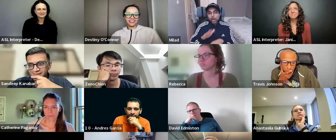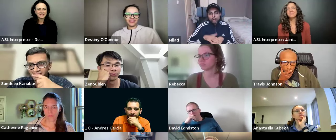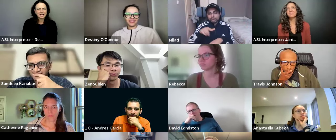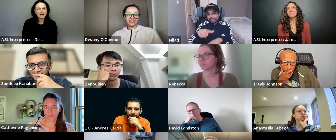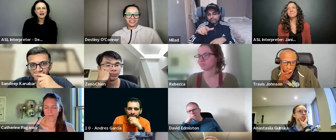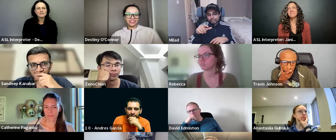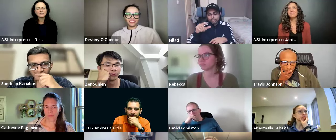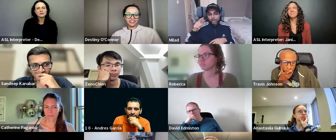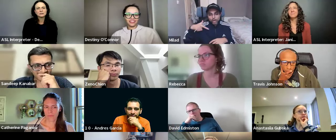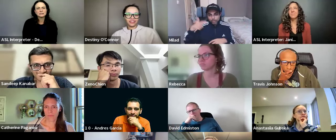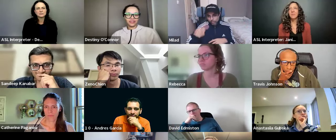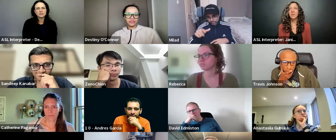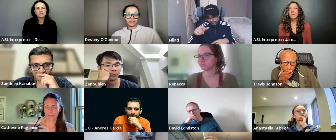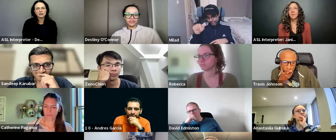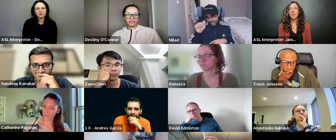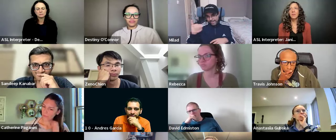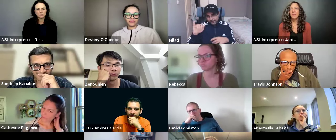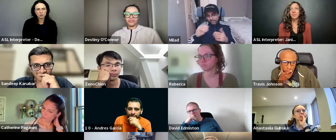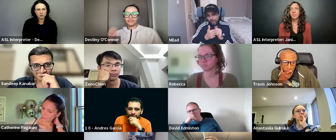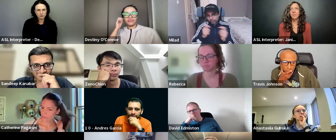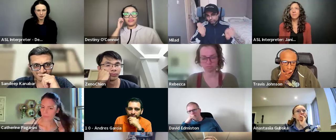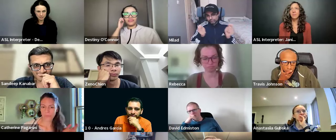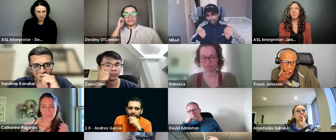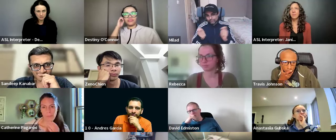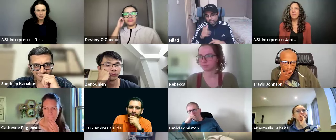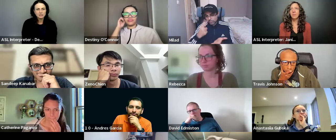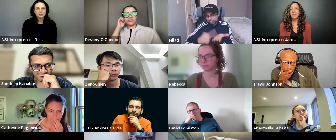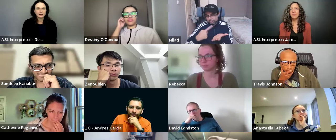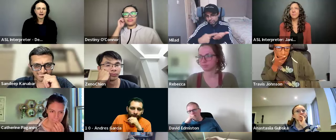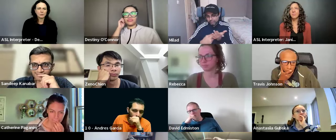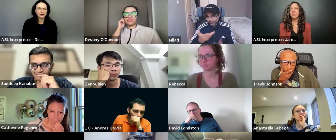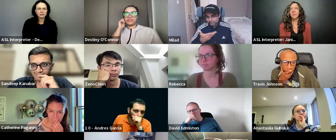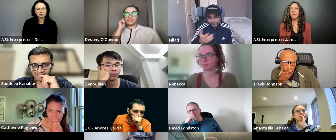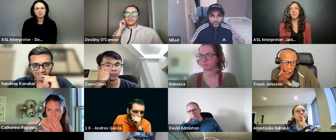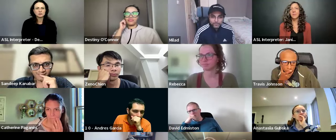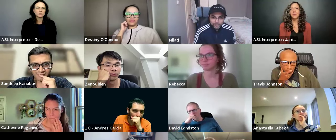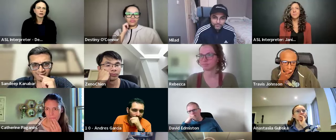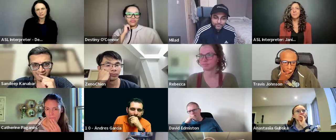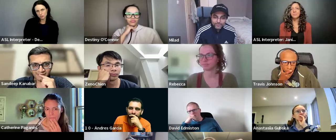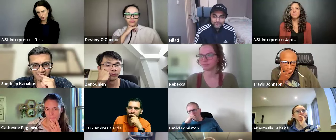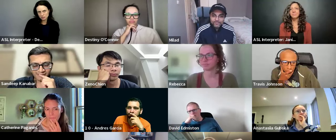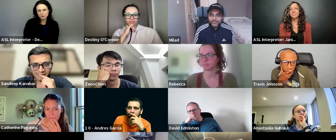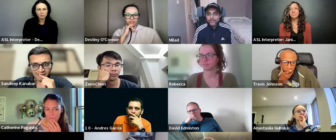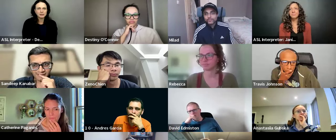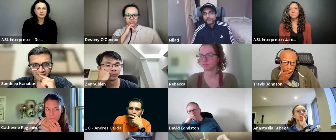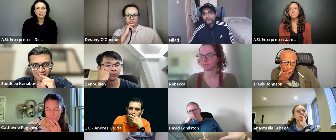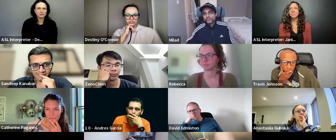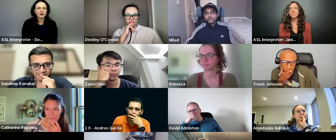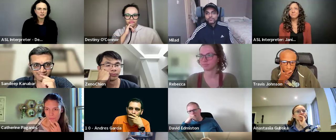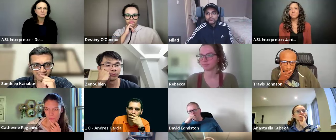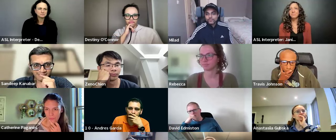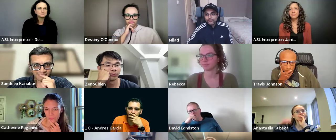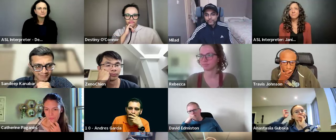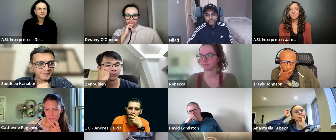Yeah. Yeah, I feel it's something to work on for London and how we tweak our message just a little bit to